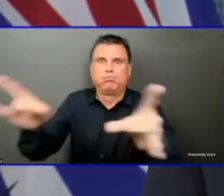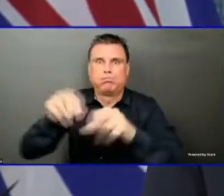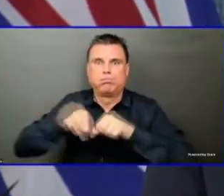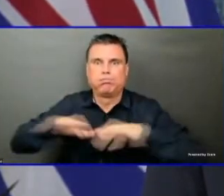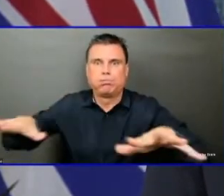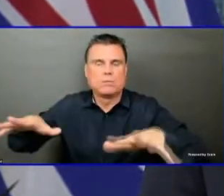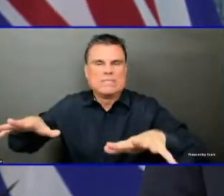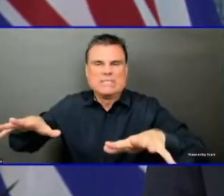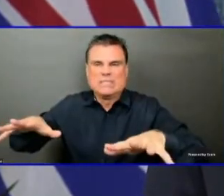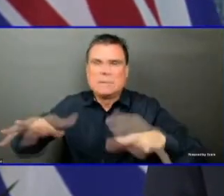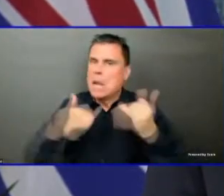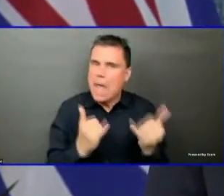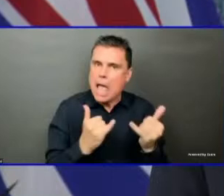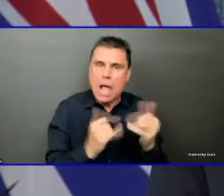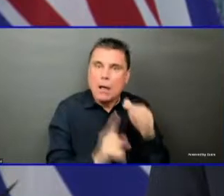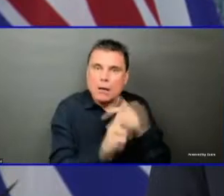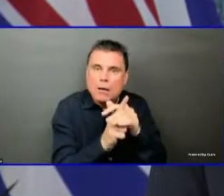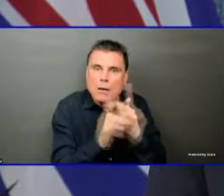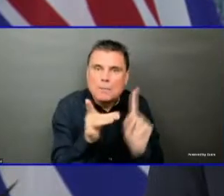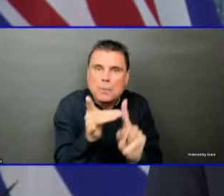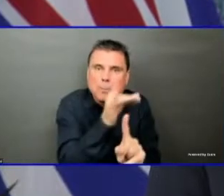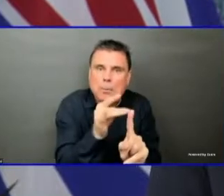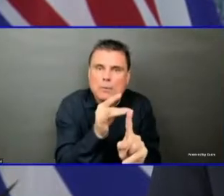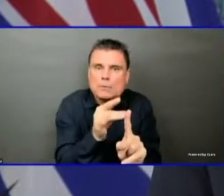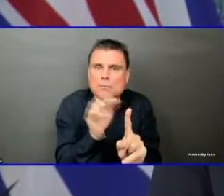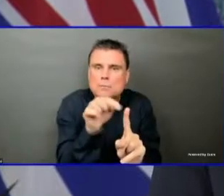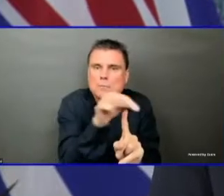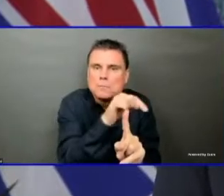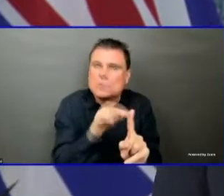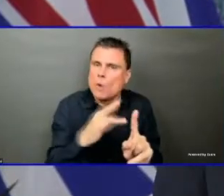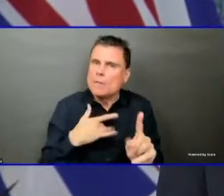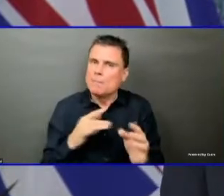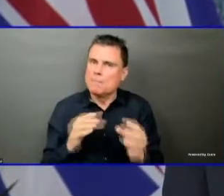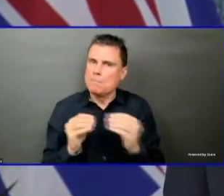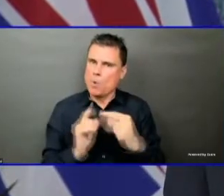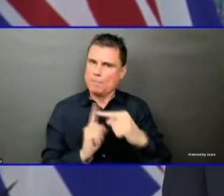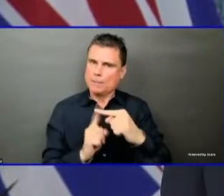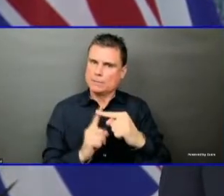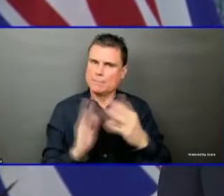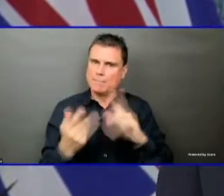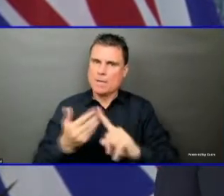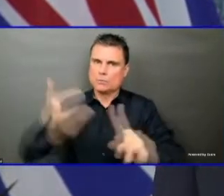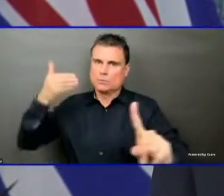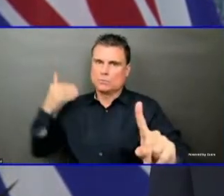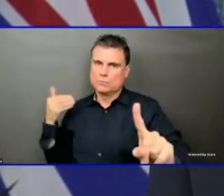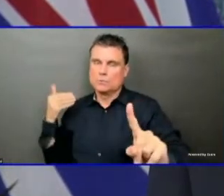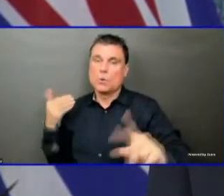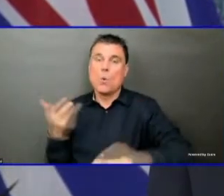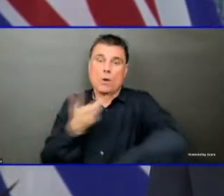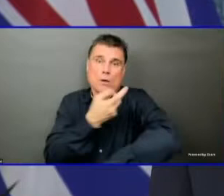to see the impact on residents in long-term care and their families of